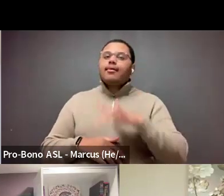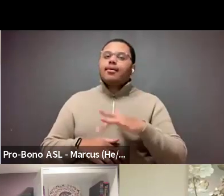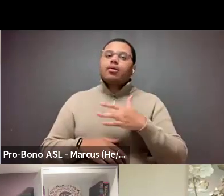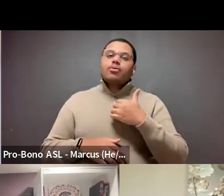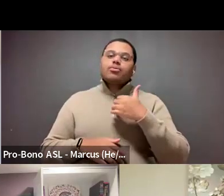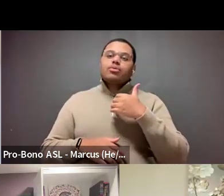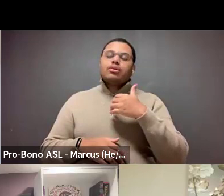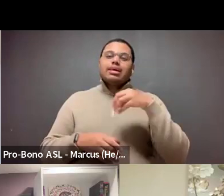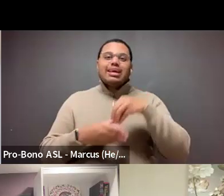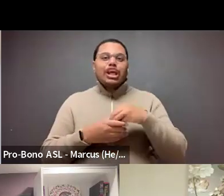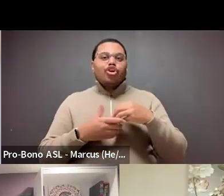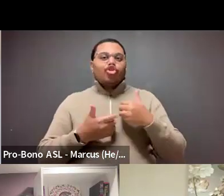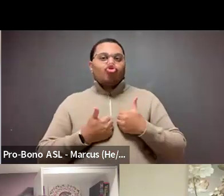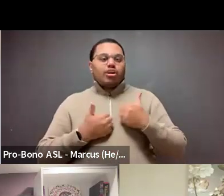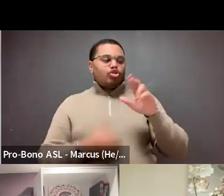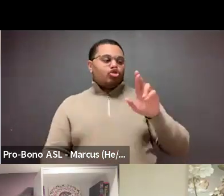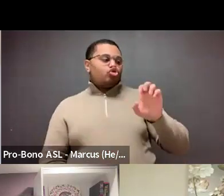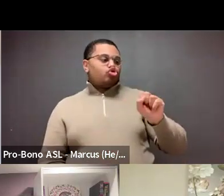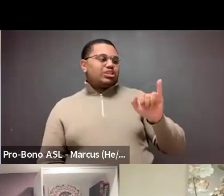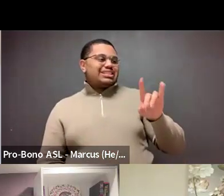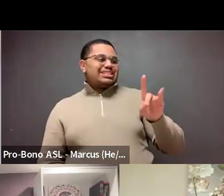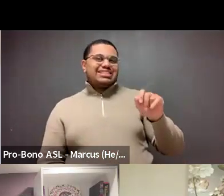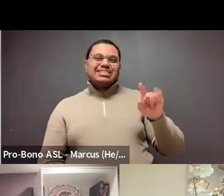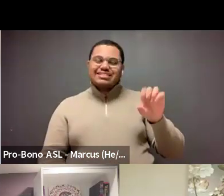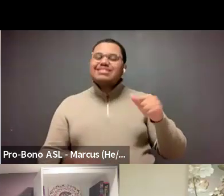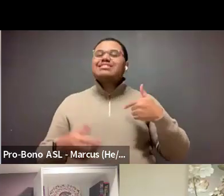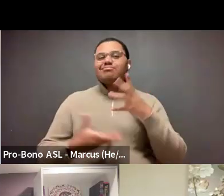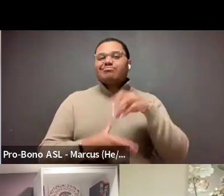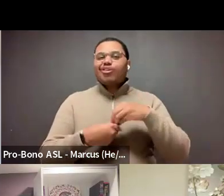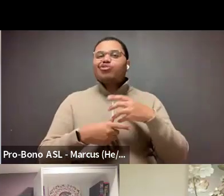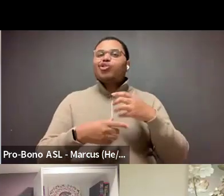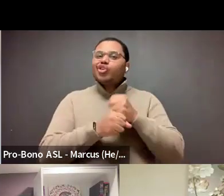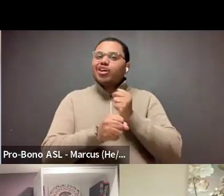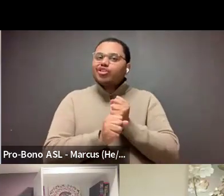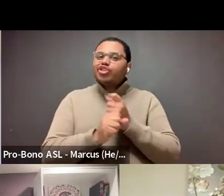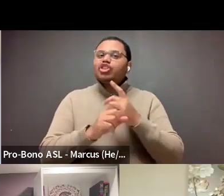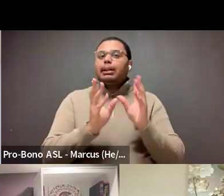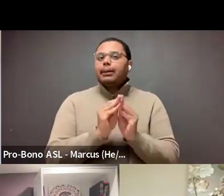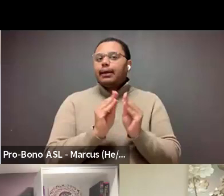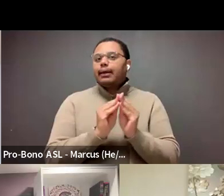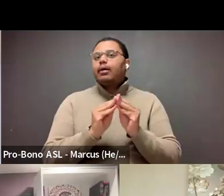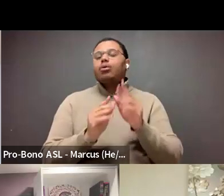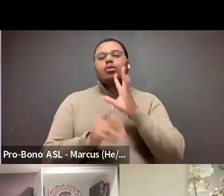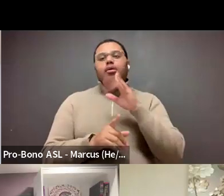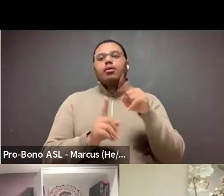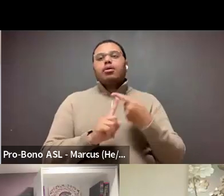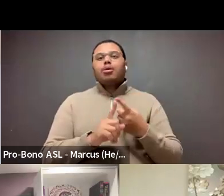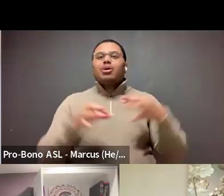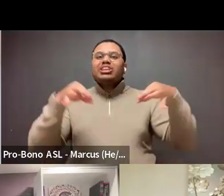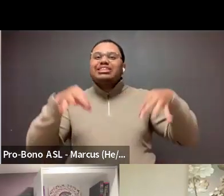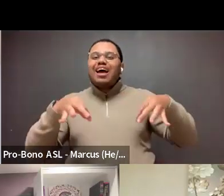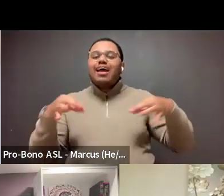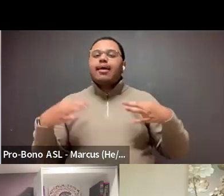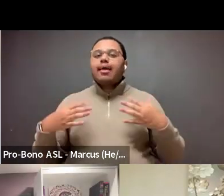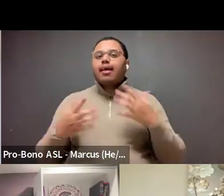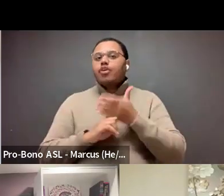been in residence. So now I'm part of production meetings with some things, right? Because we're talking about dyeing costumes for skin color, or like, how